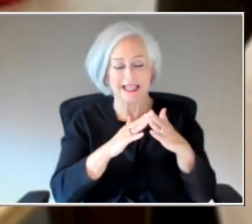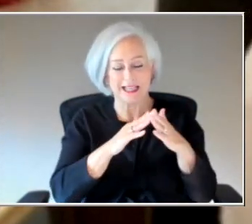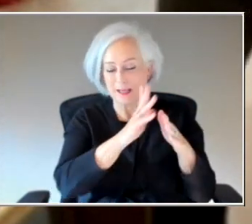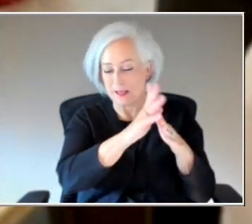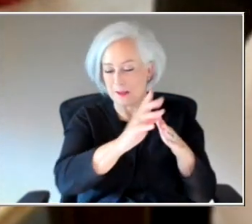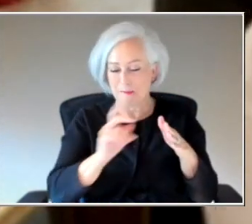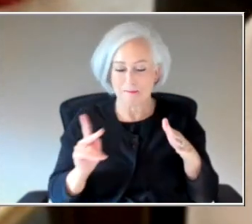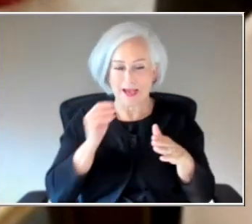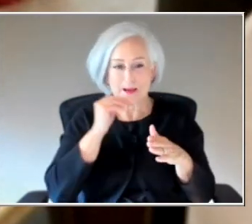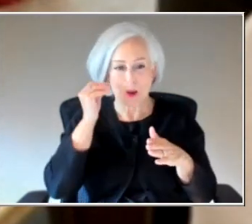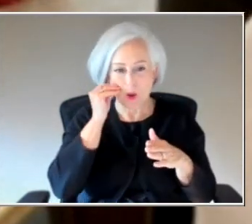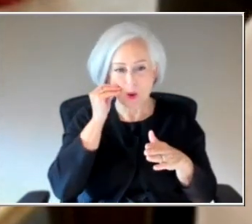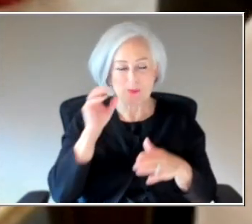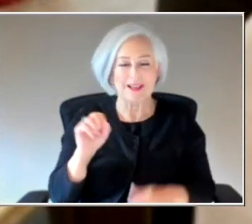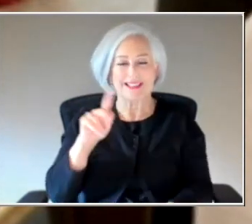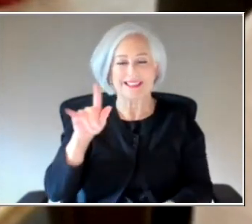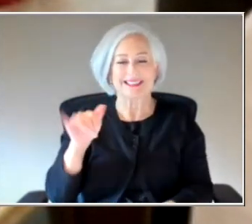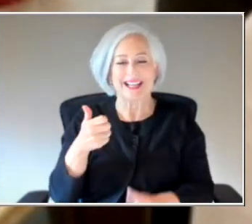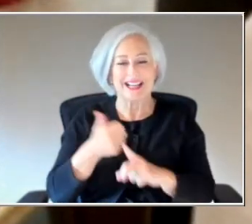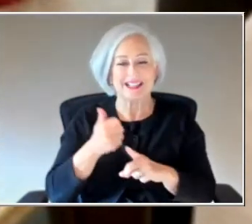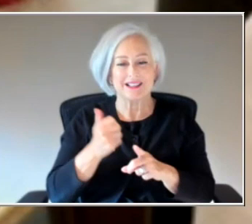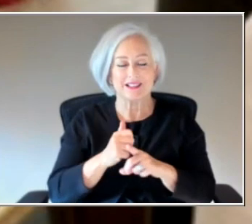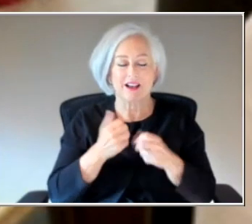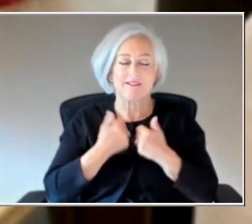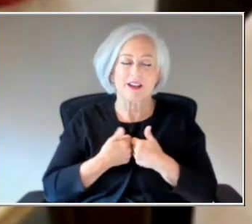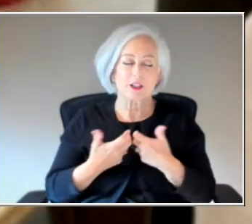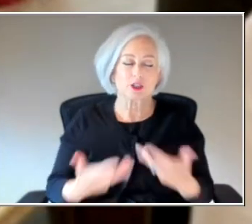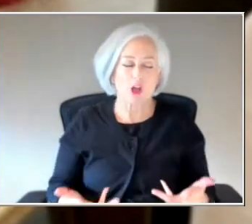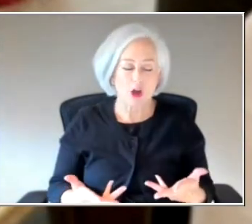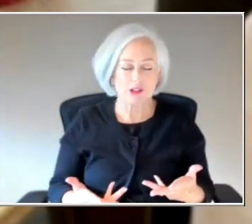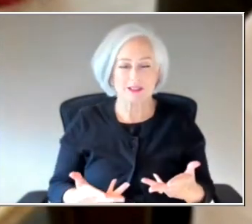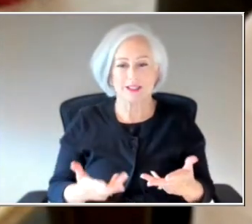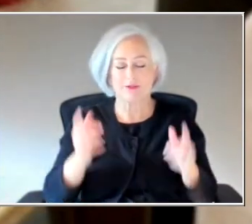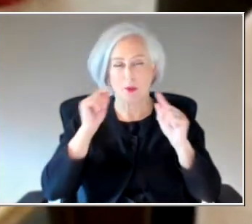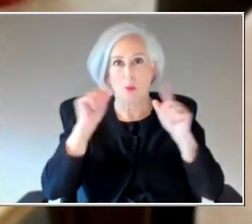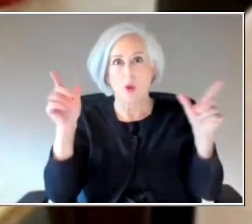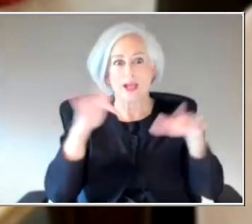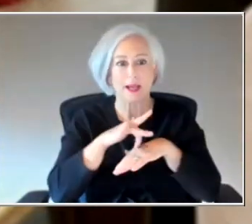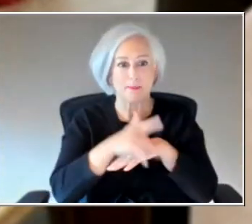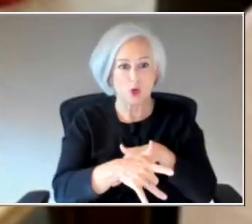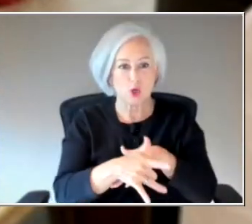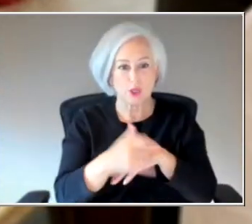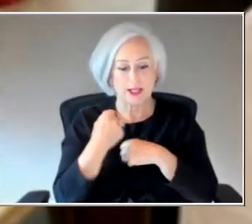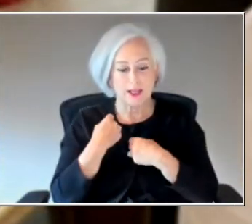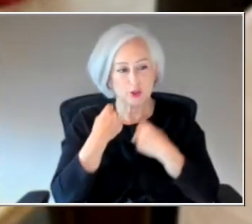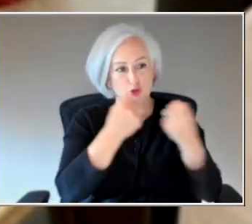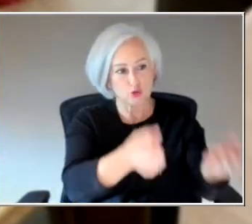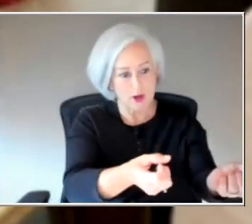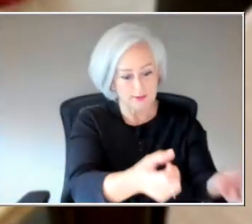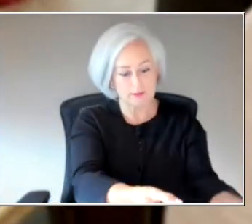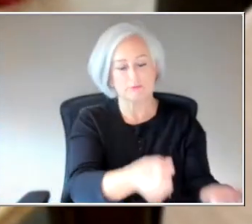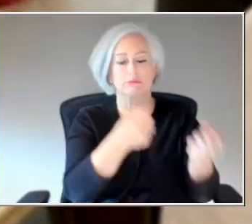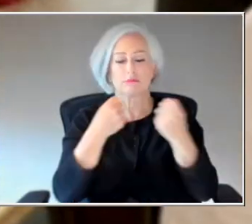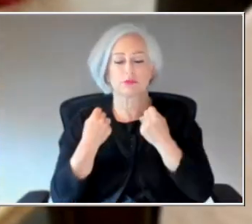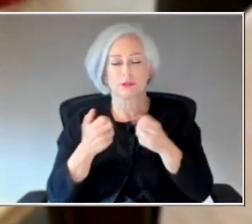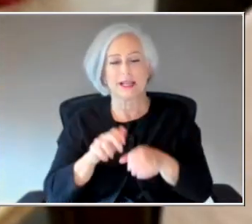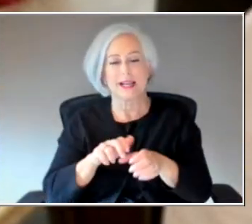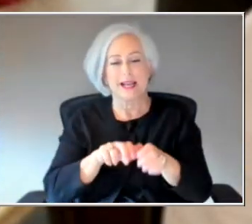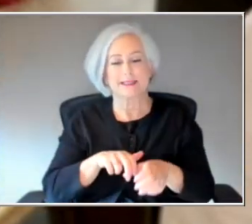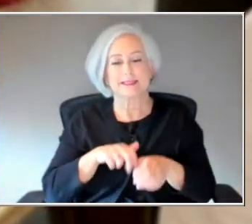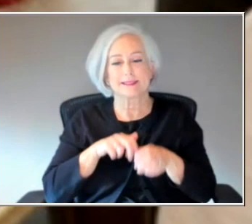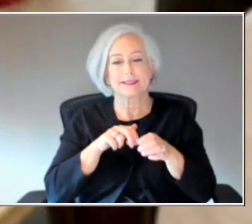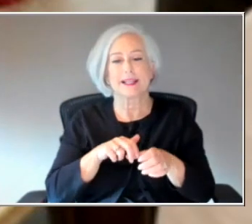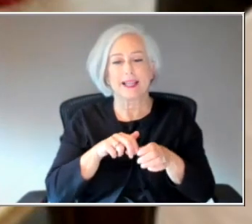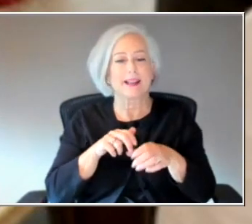Stacey would be exhausted from getting up early and driving an hour, and having to be in the hospital for about 4 hours